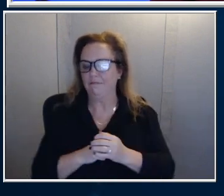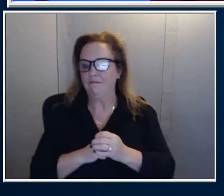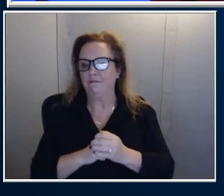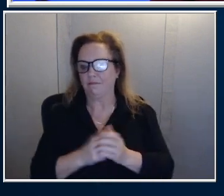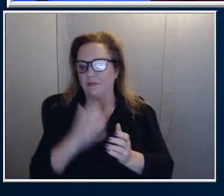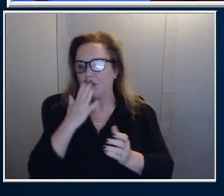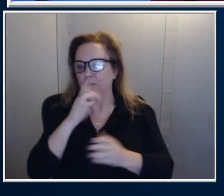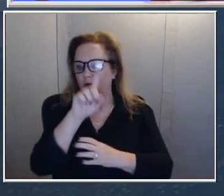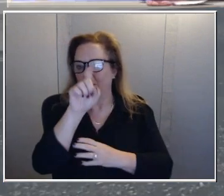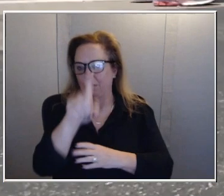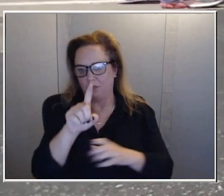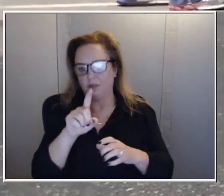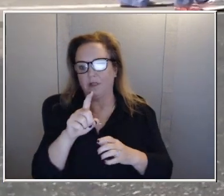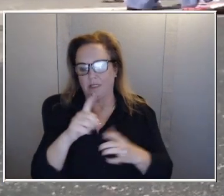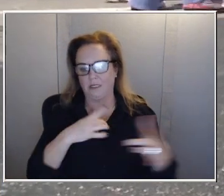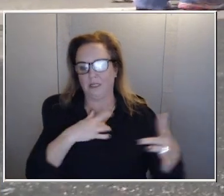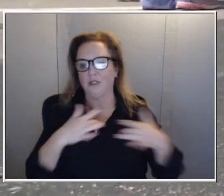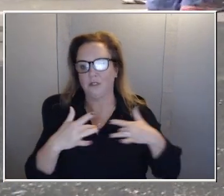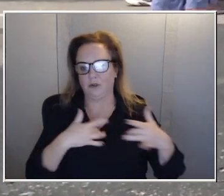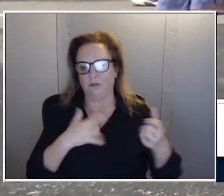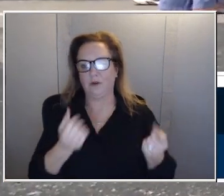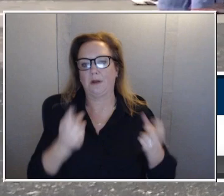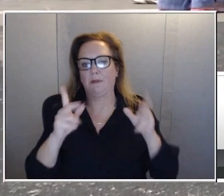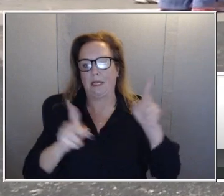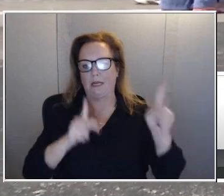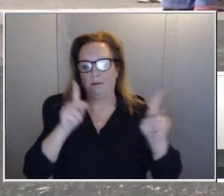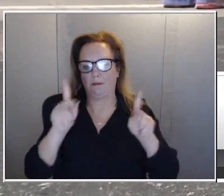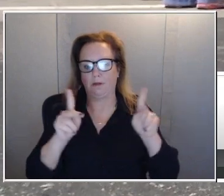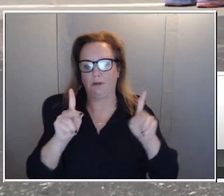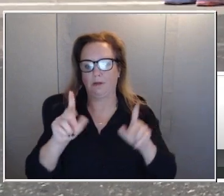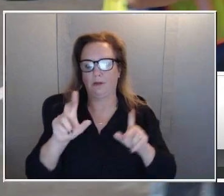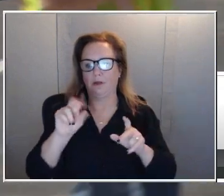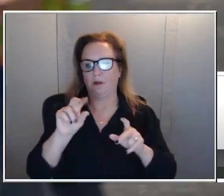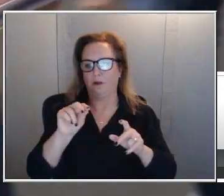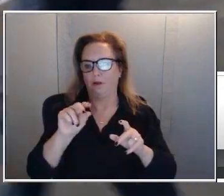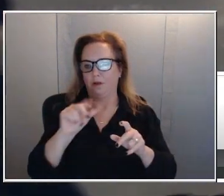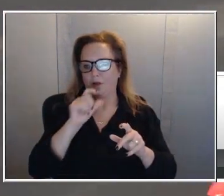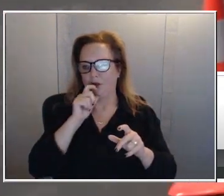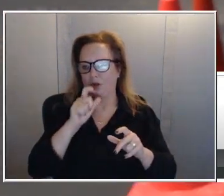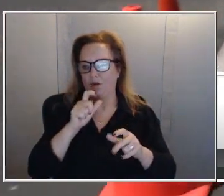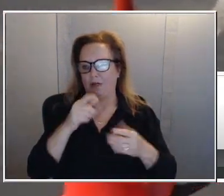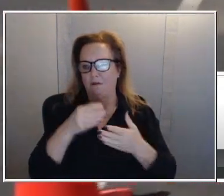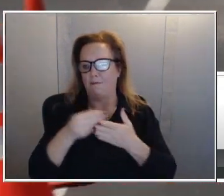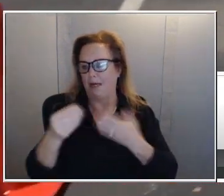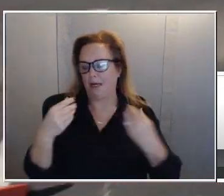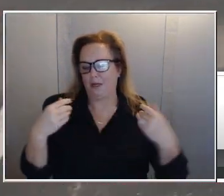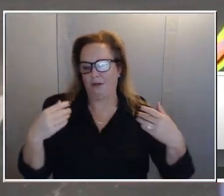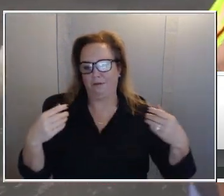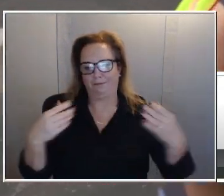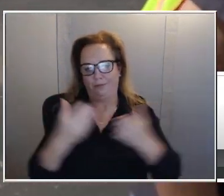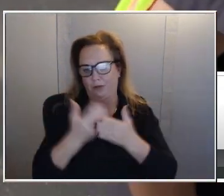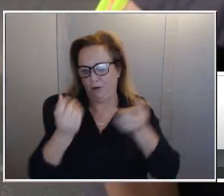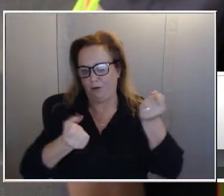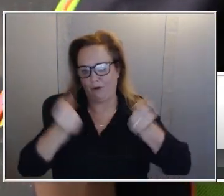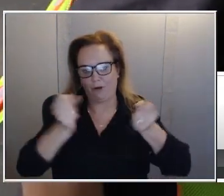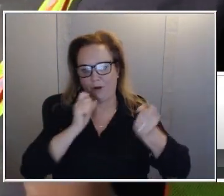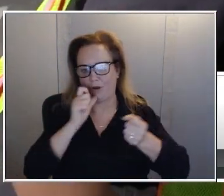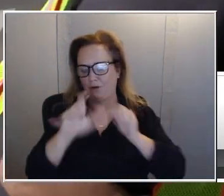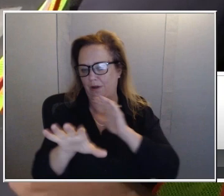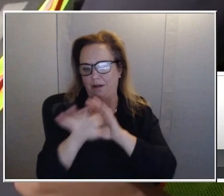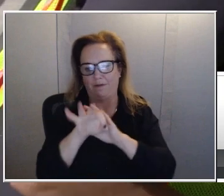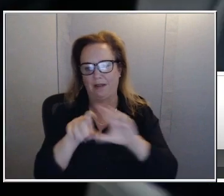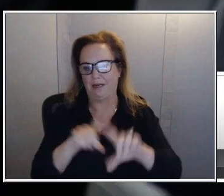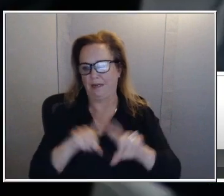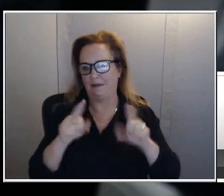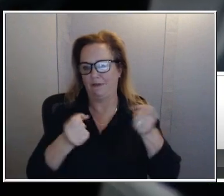great question, and it's a common concern for a lot of people. No, you absolutely do not need to buy a new car. You don't need to find a